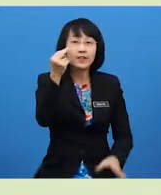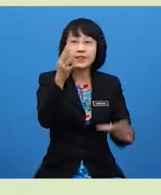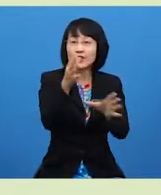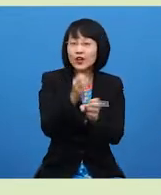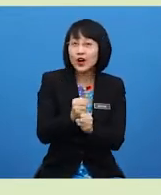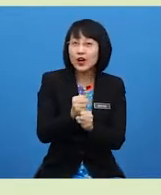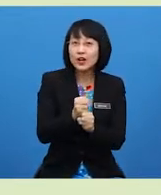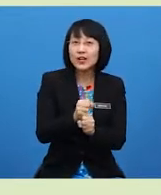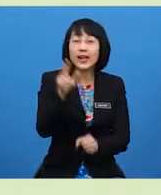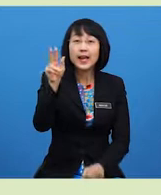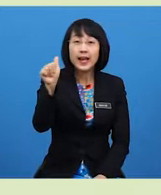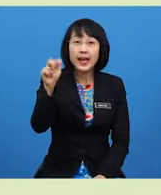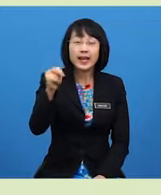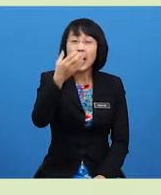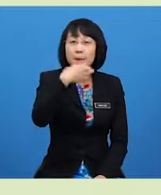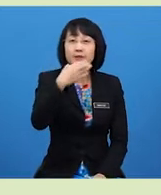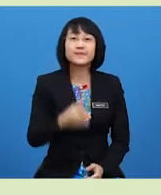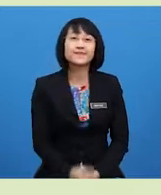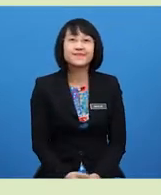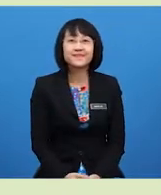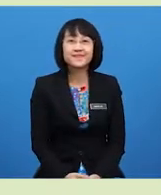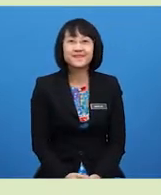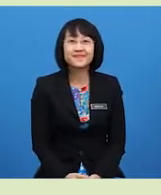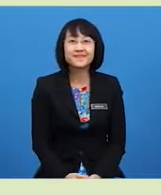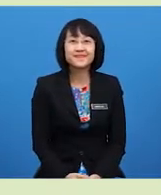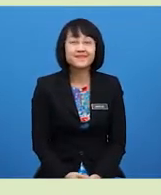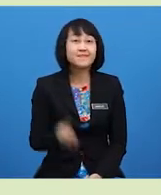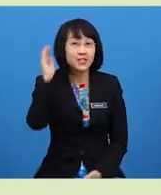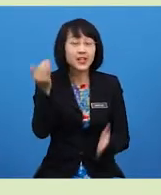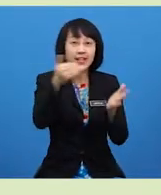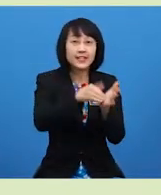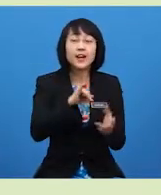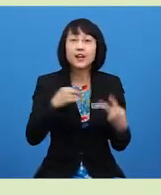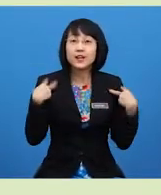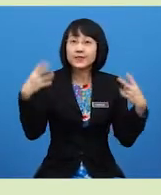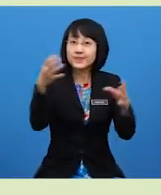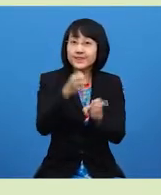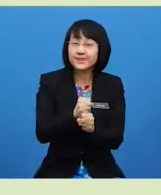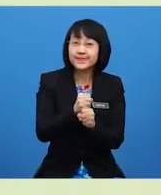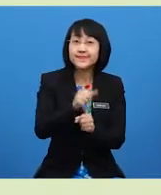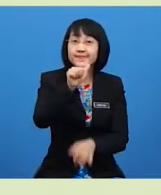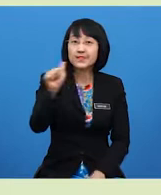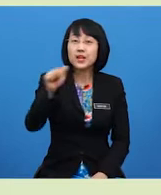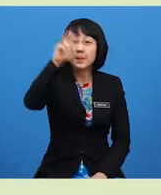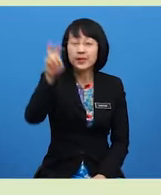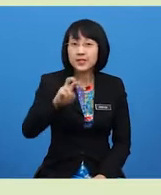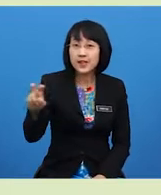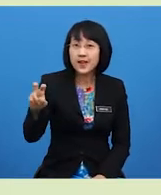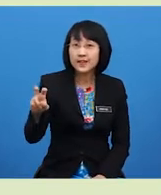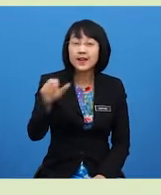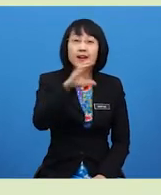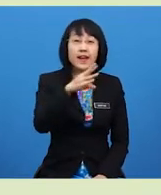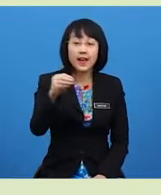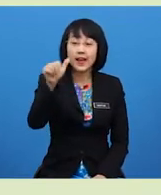got an apple. Okay, listen again. I've got a pizza